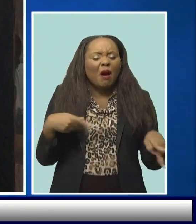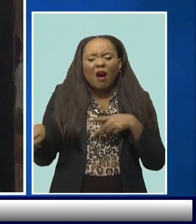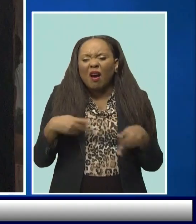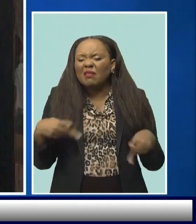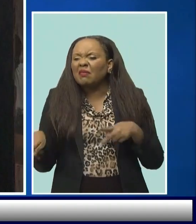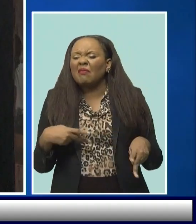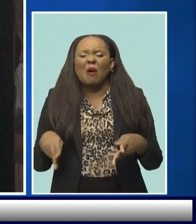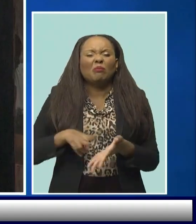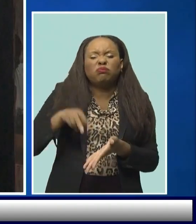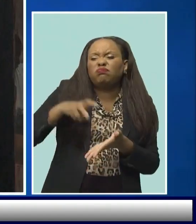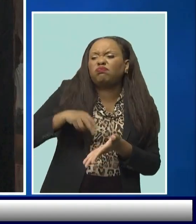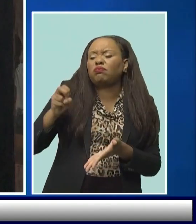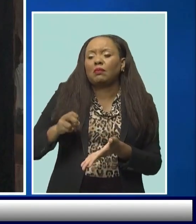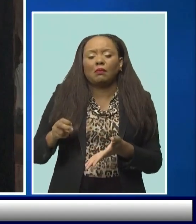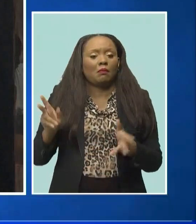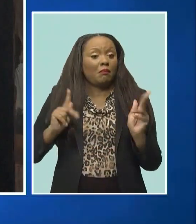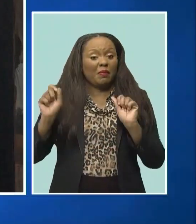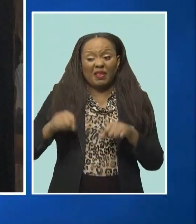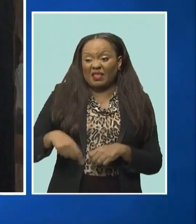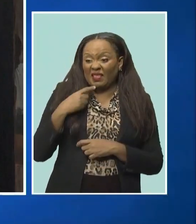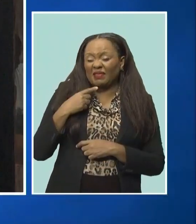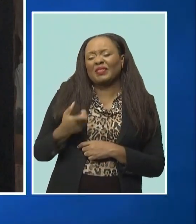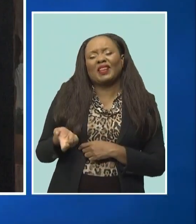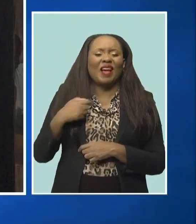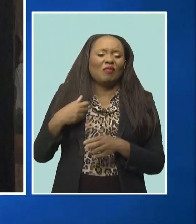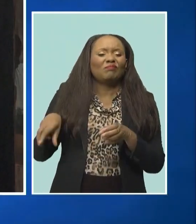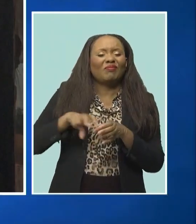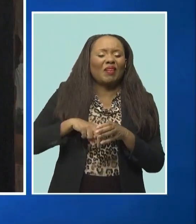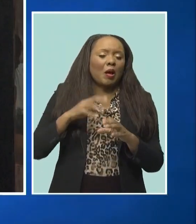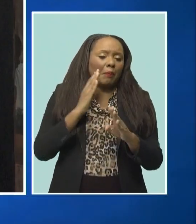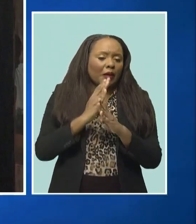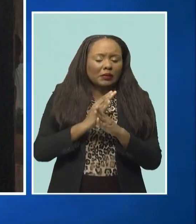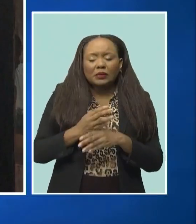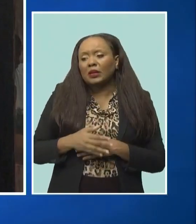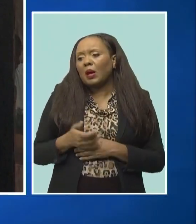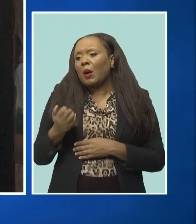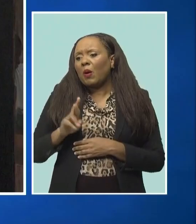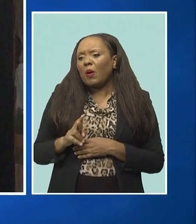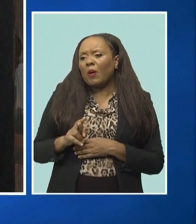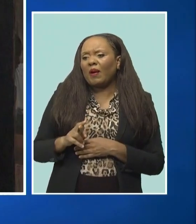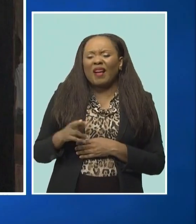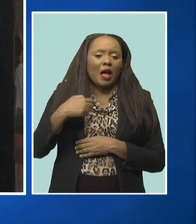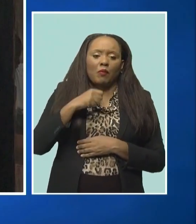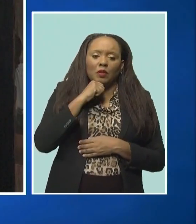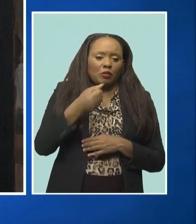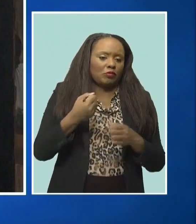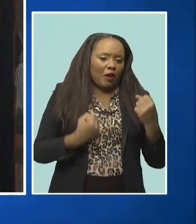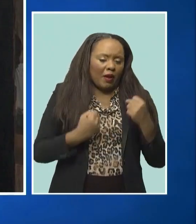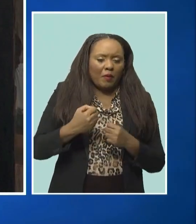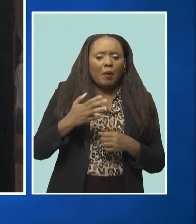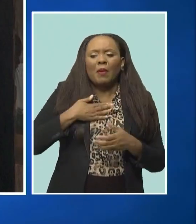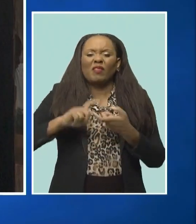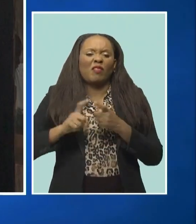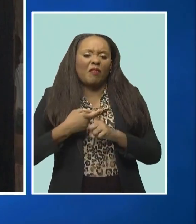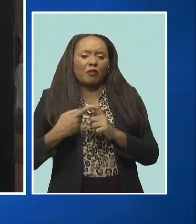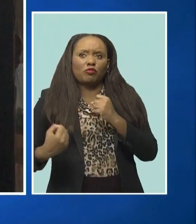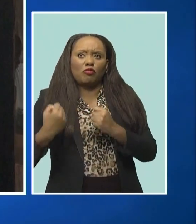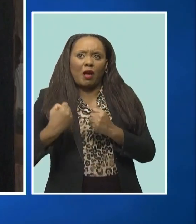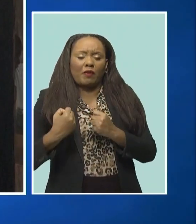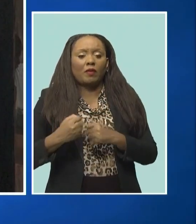Cropover. Mountgate's Trade Marketing Manager Shanice Niles says the company has long emphasized